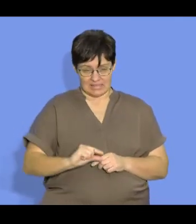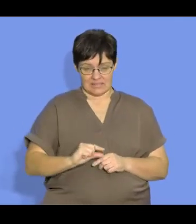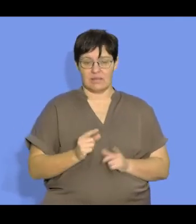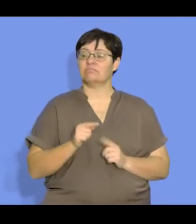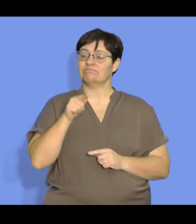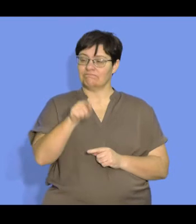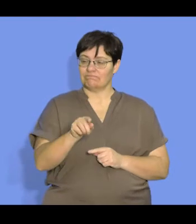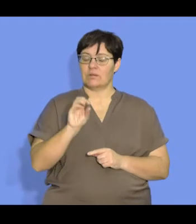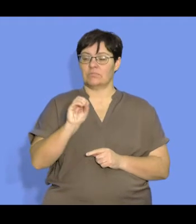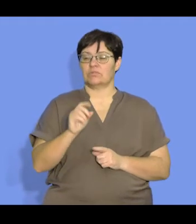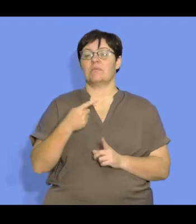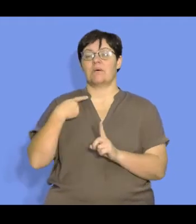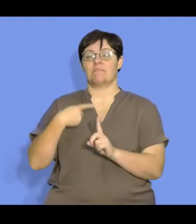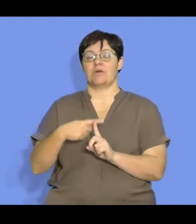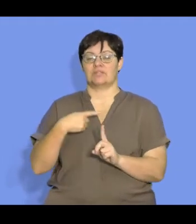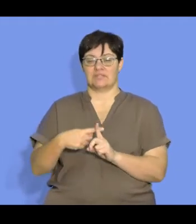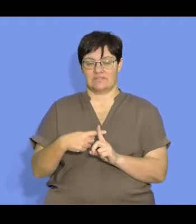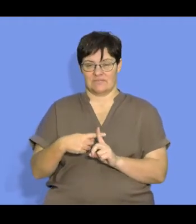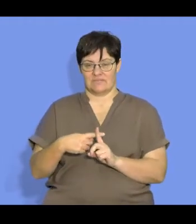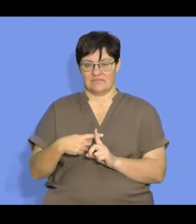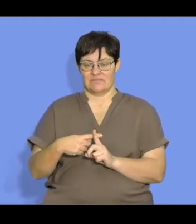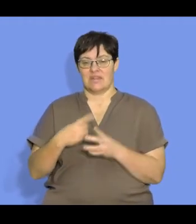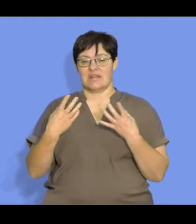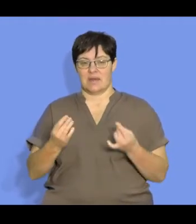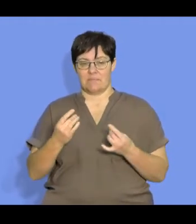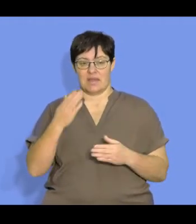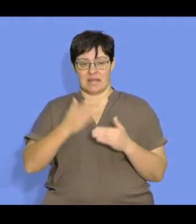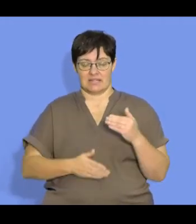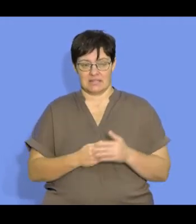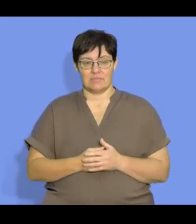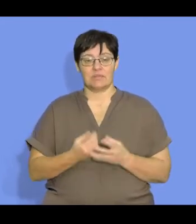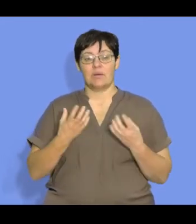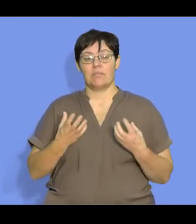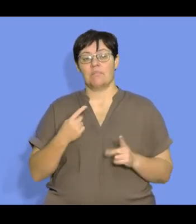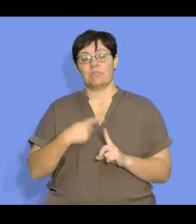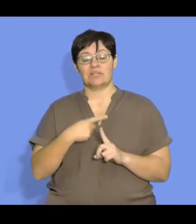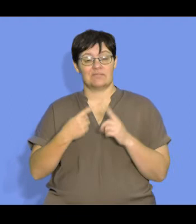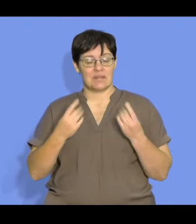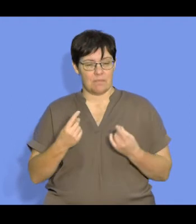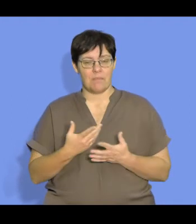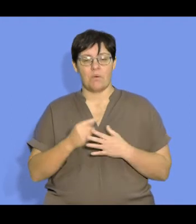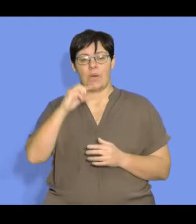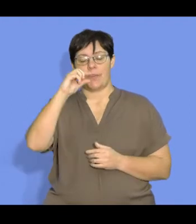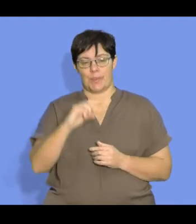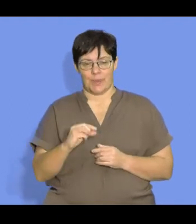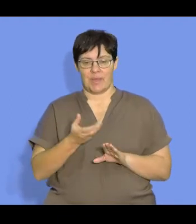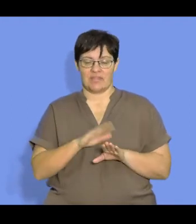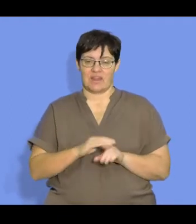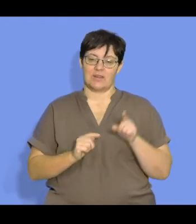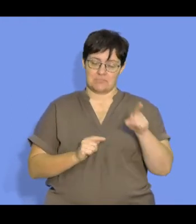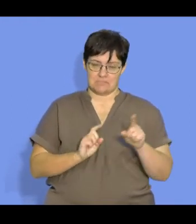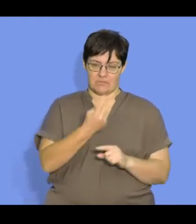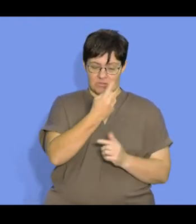smaller, again, we will get a positive number, but the positive number will be a little bit